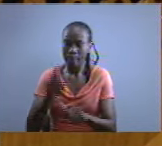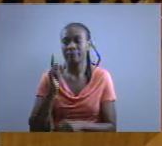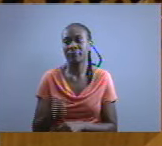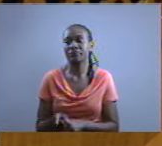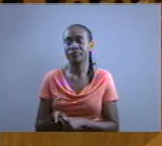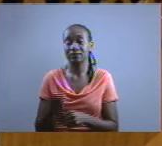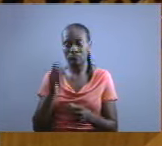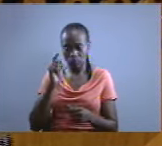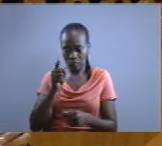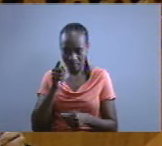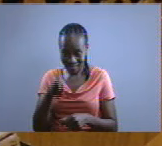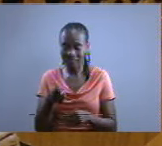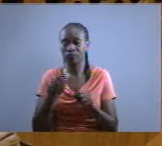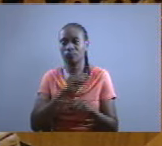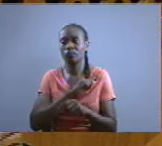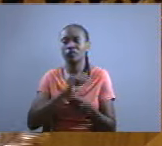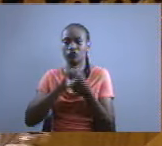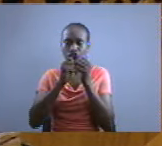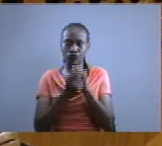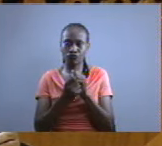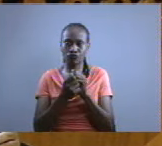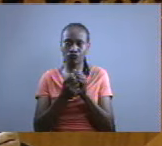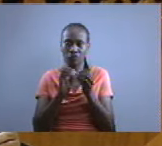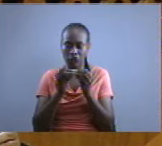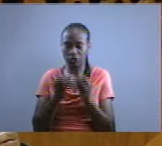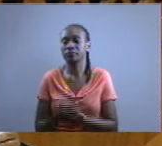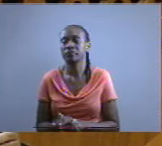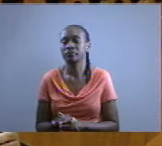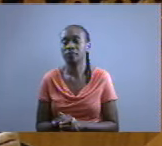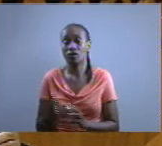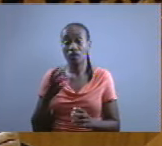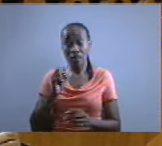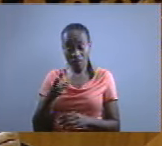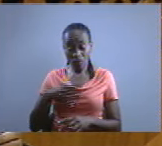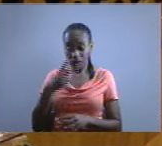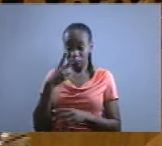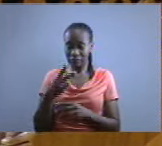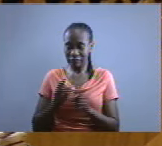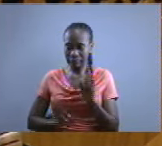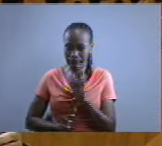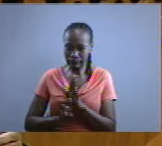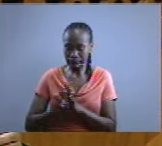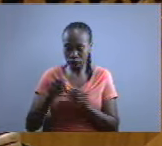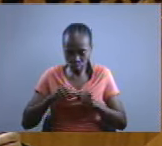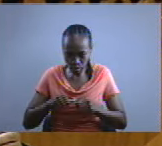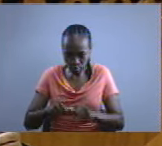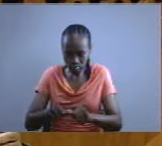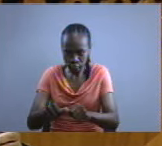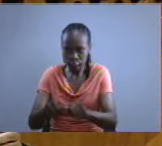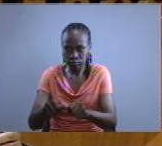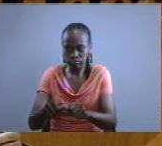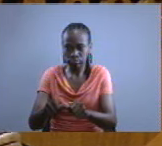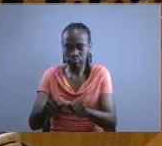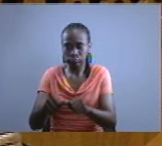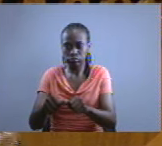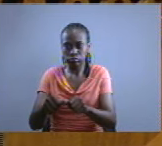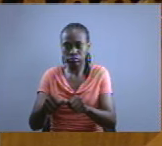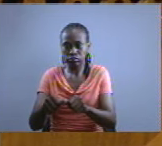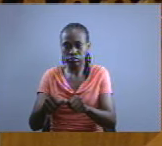the amendment. In order to guarantee a sustainable model that upholds the values of the